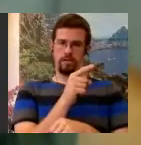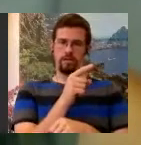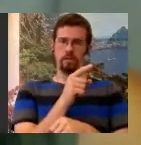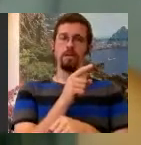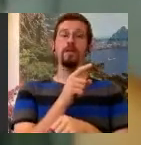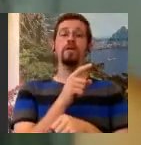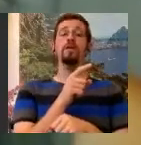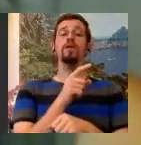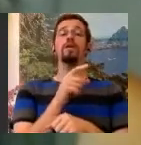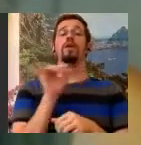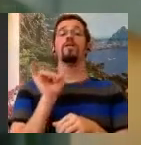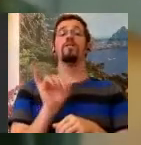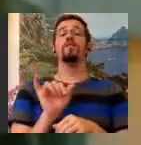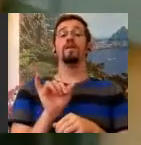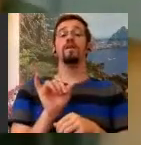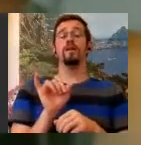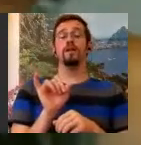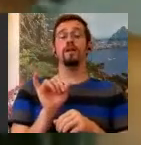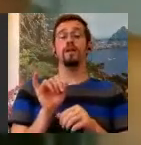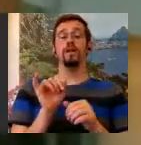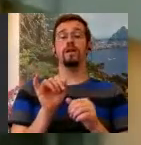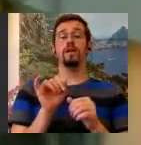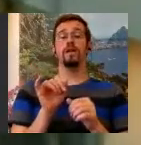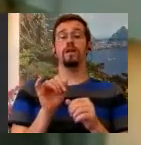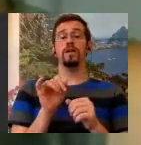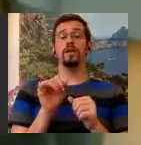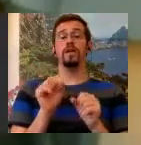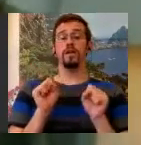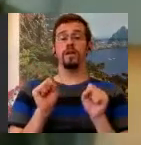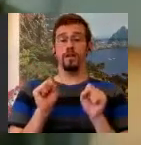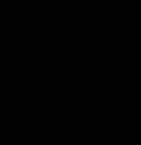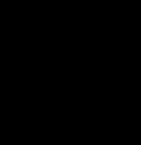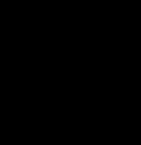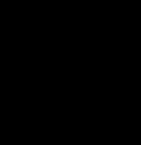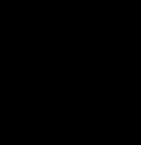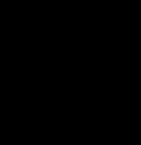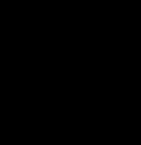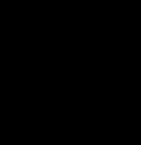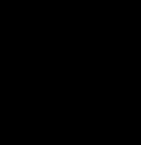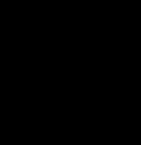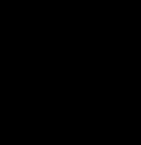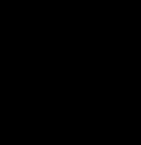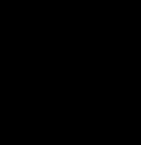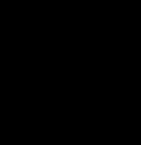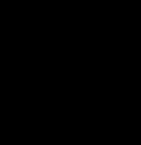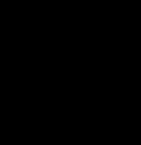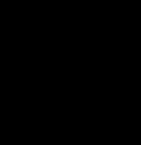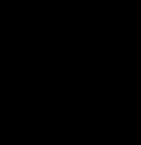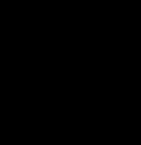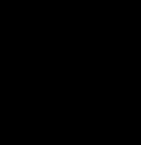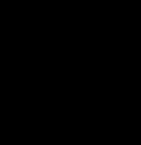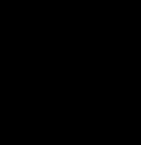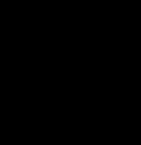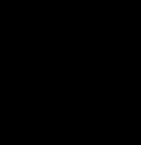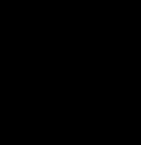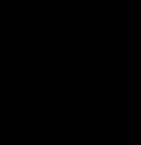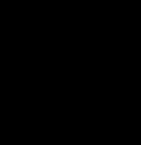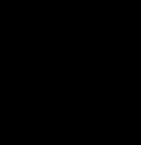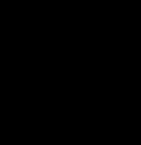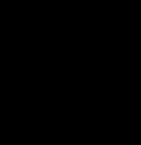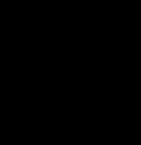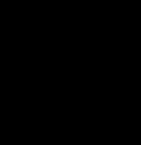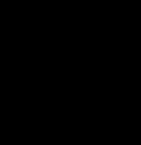this may highly shorten the process of sign composition. How